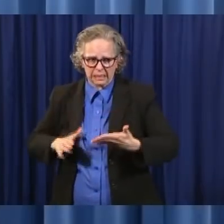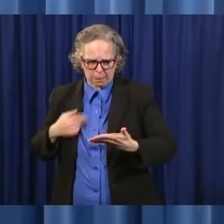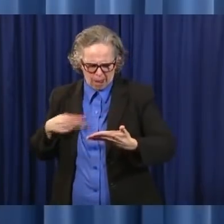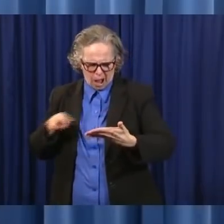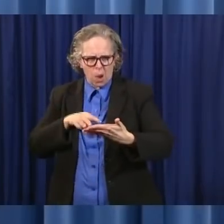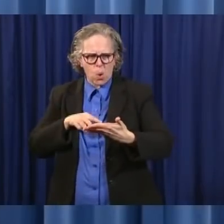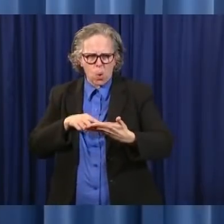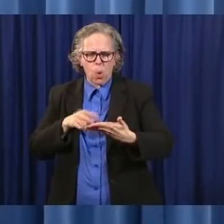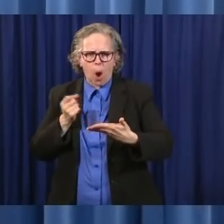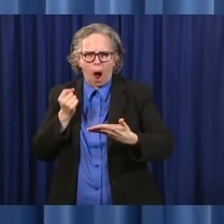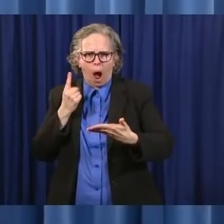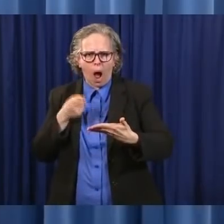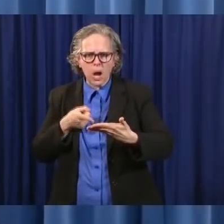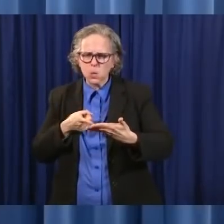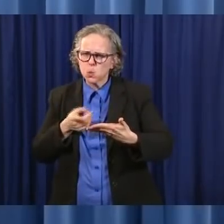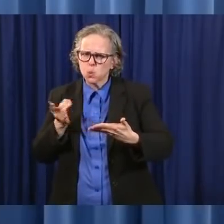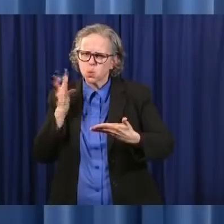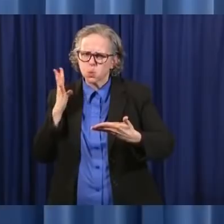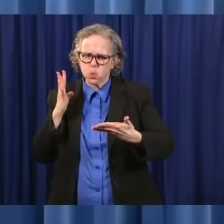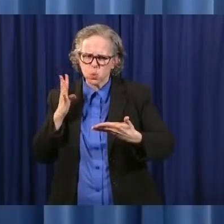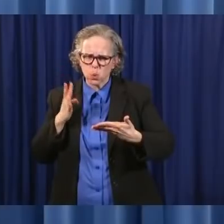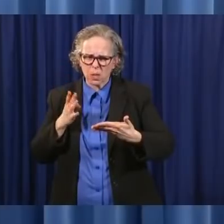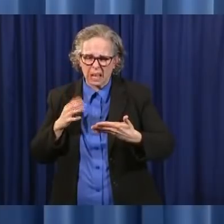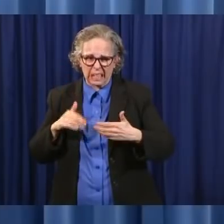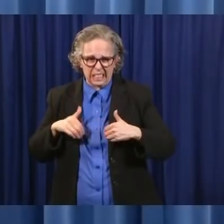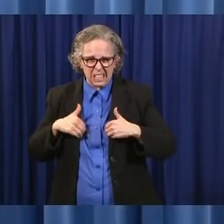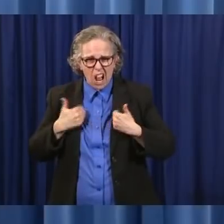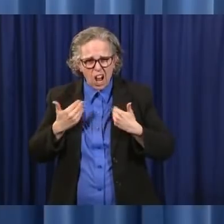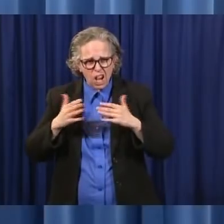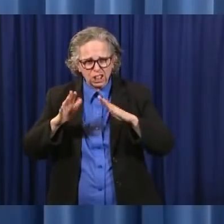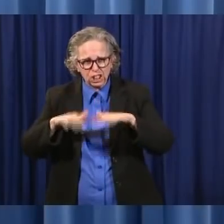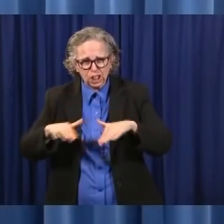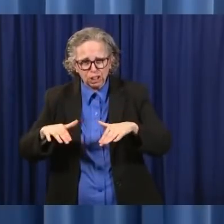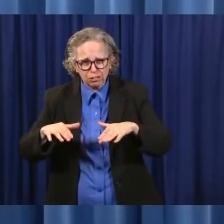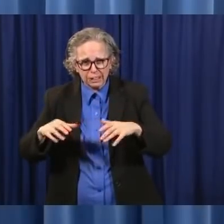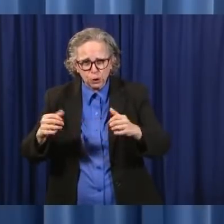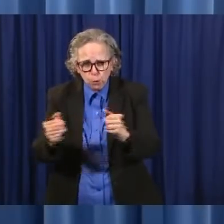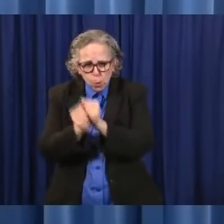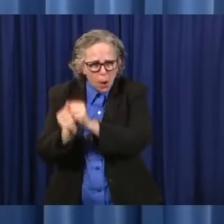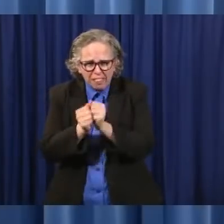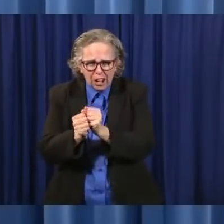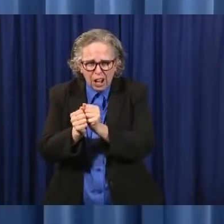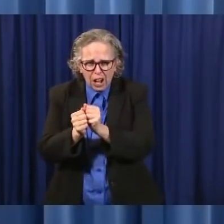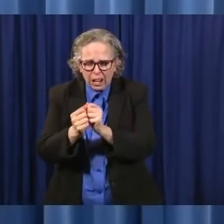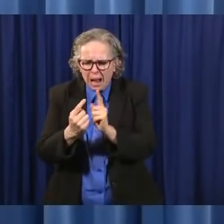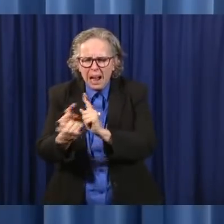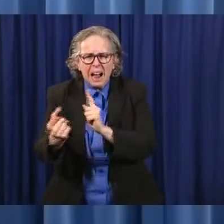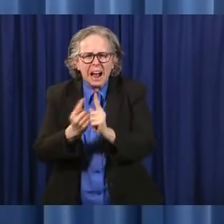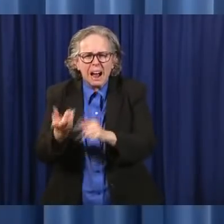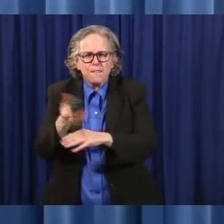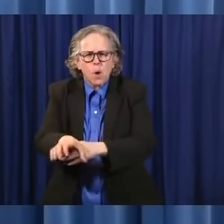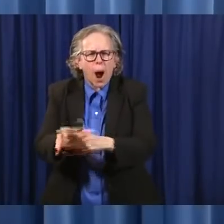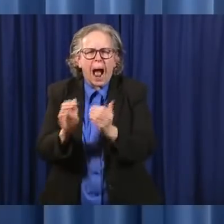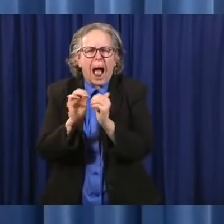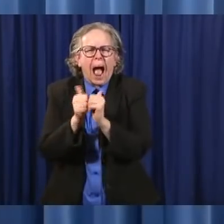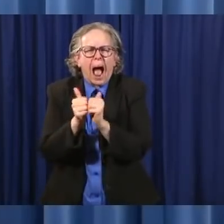young children who social distancing is rather difficult for a 2-year-old or 3-year-old or